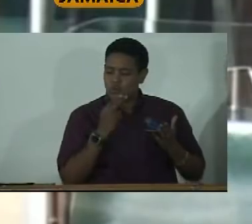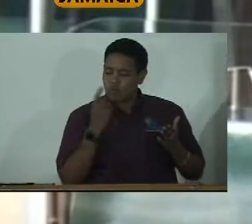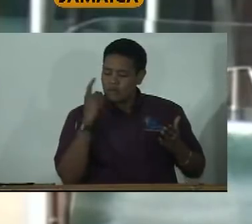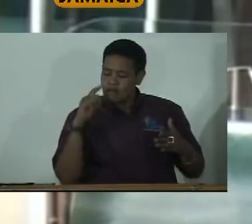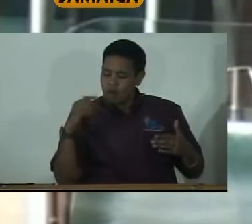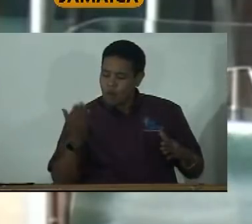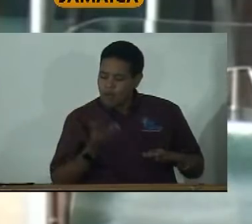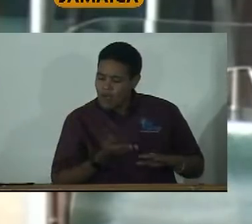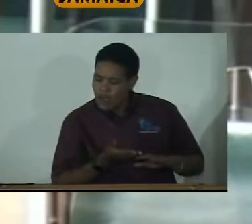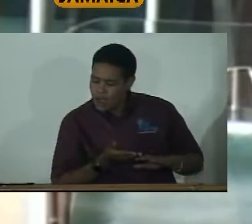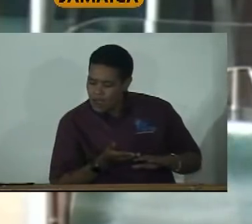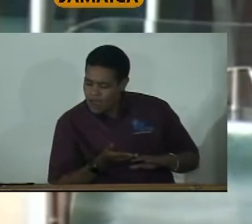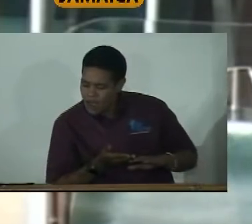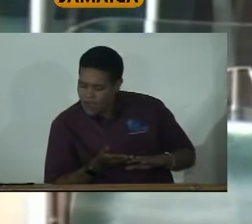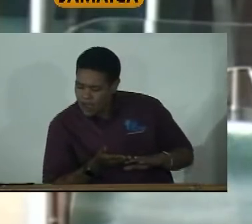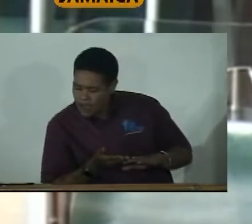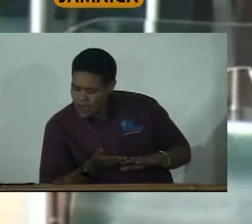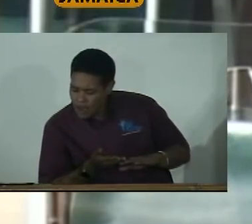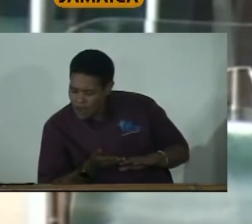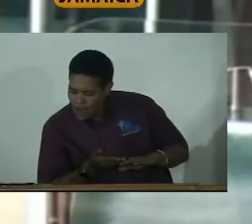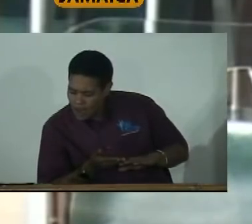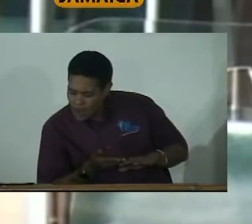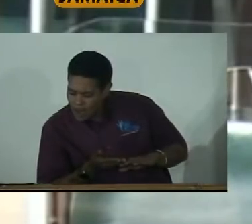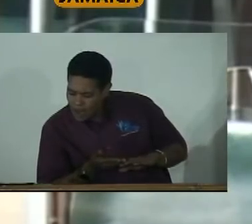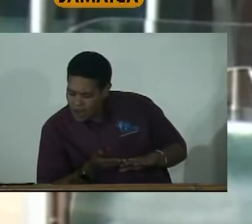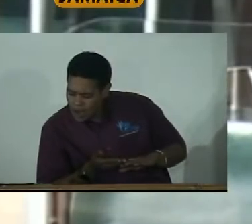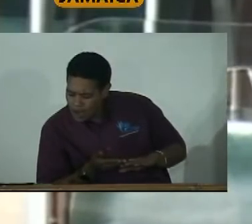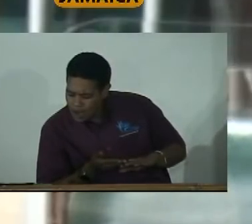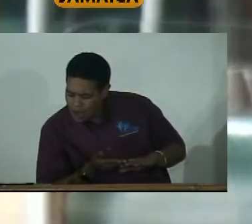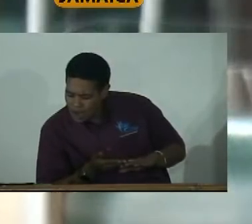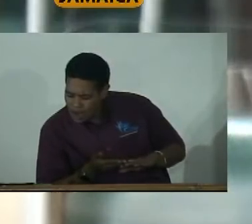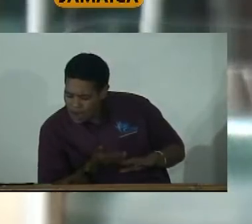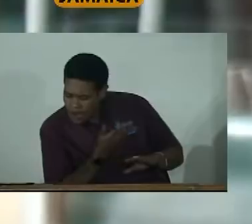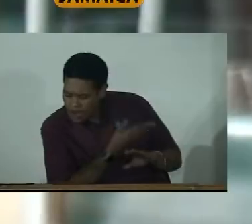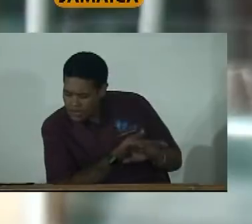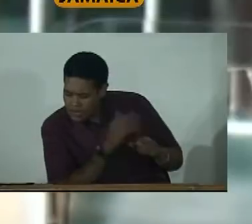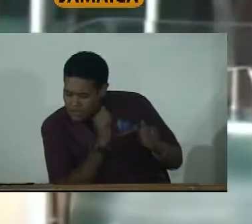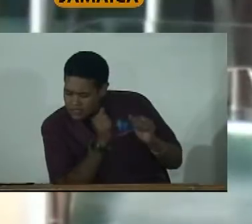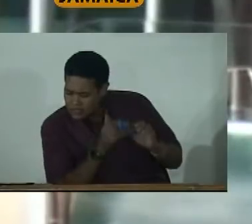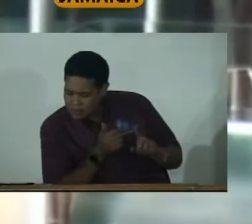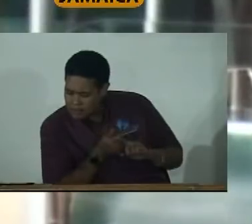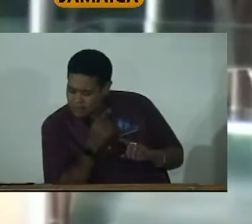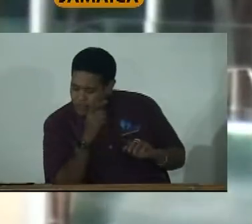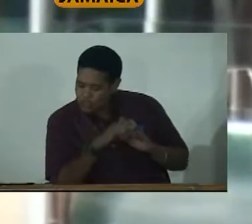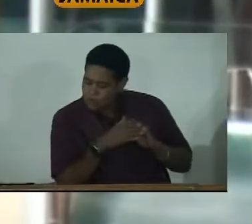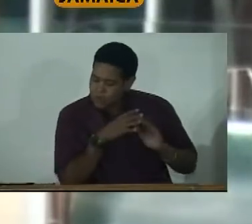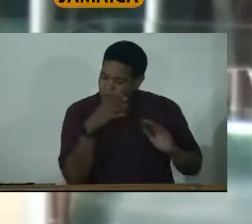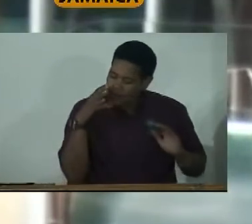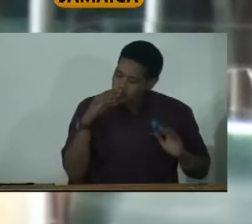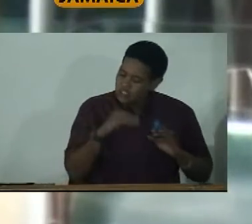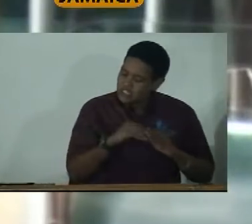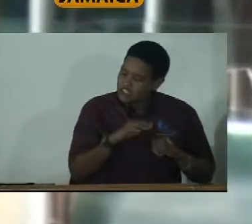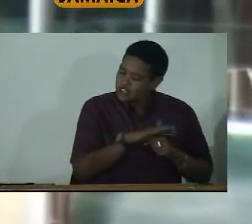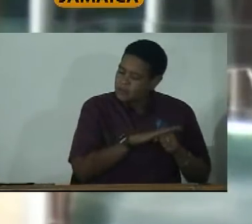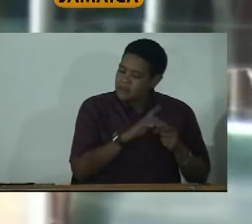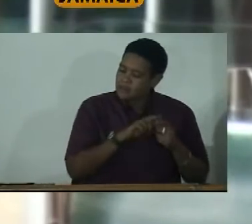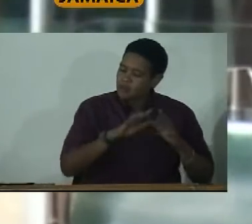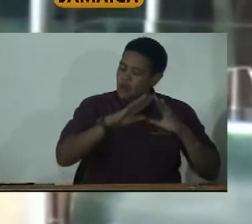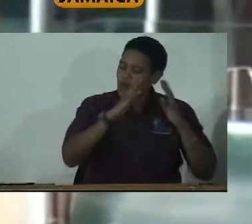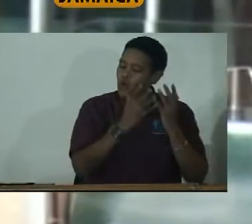enhance the competitiveness of the Jamaican agriculture in the domestic and global markets. This is going to